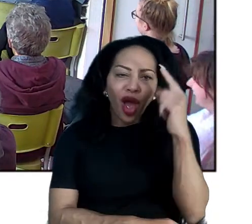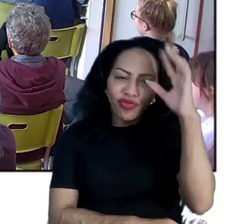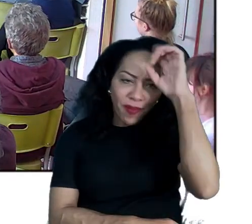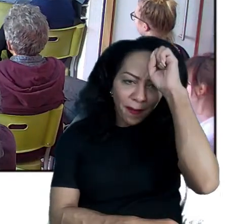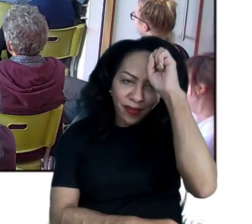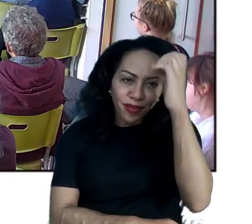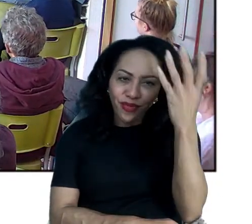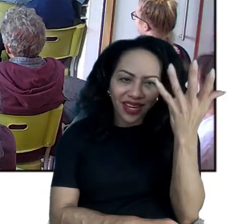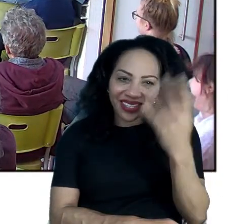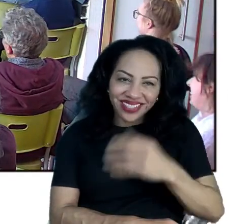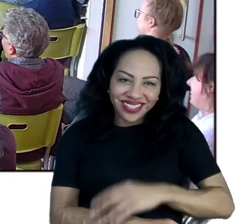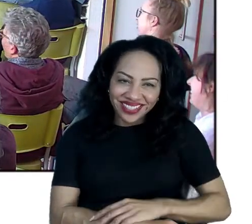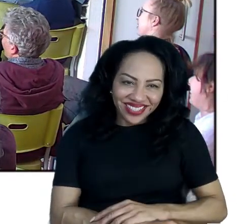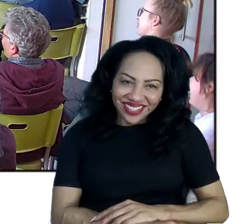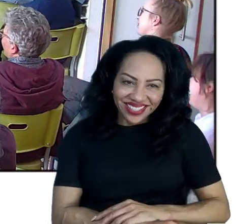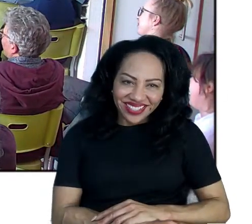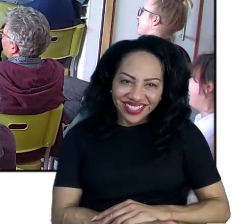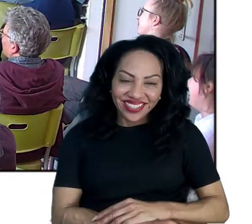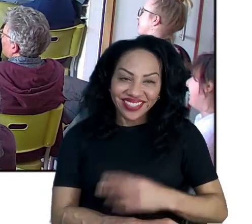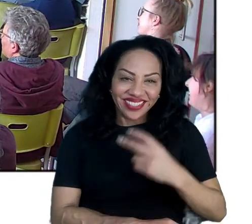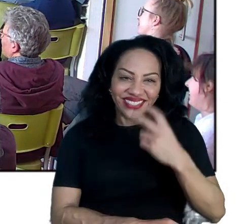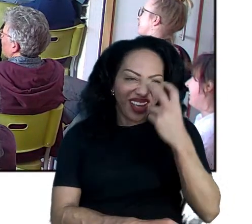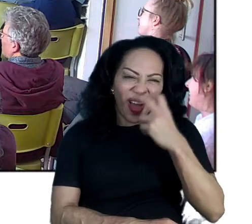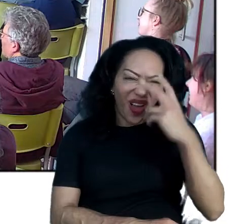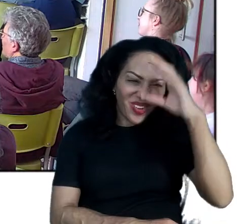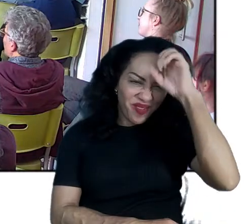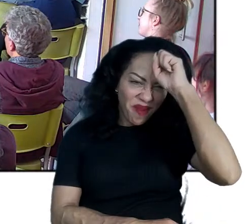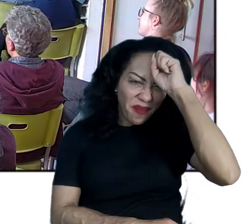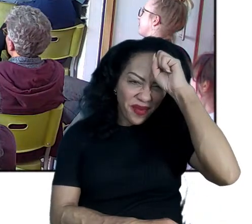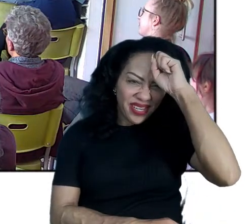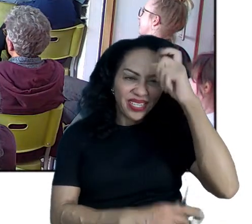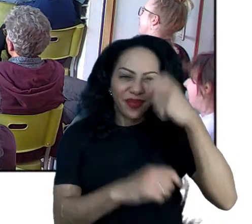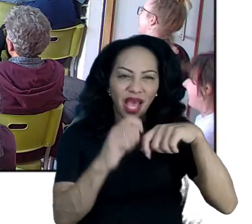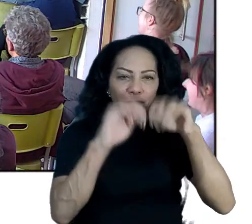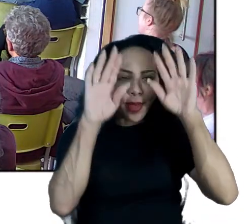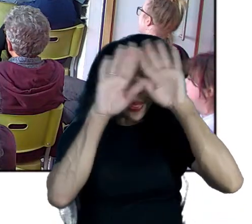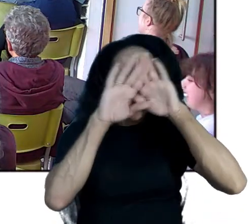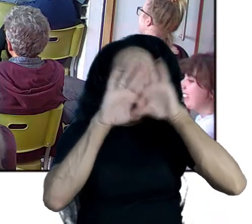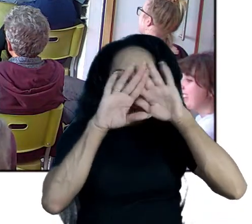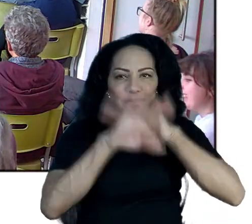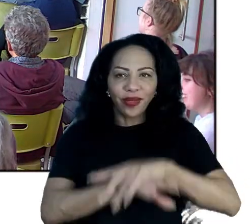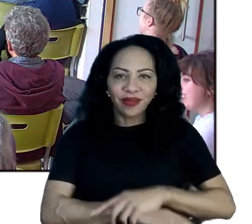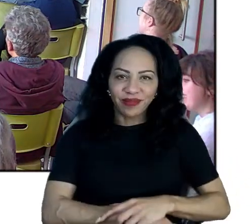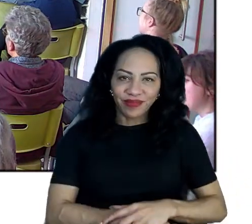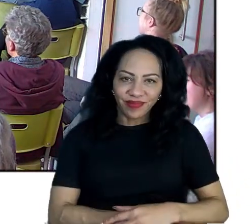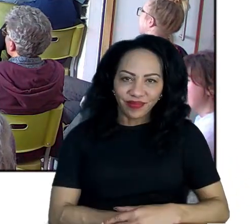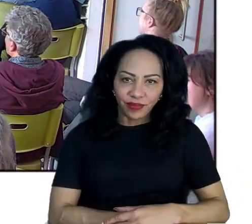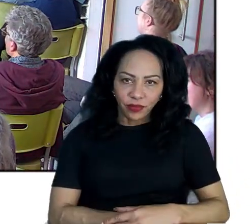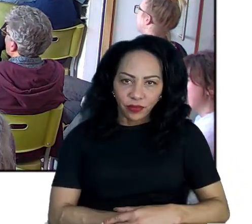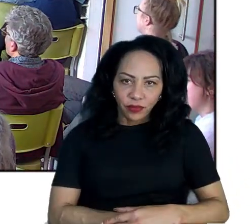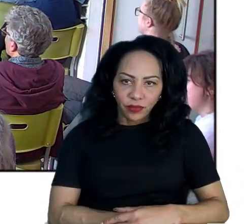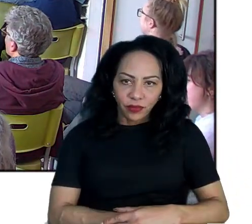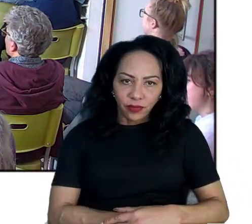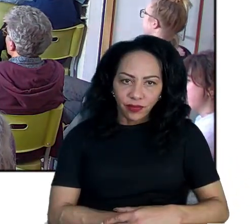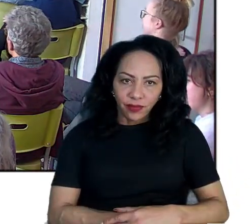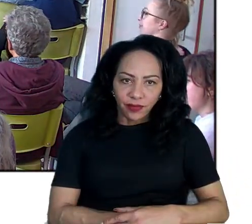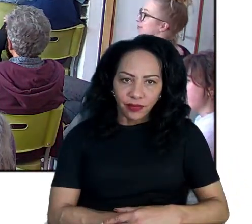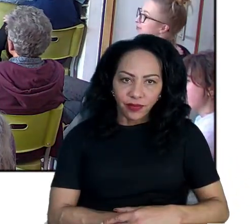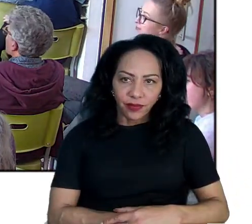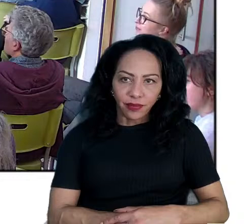All memories get a little hazy then. Yeah. Yes. Thank you. I think we had one back here.